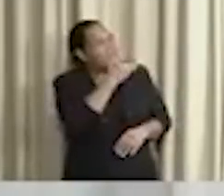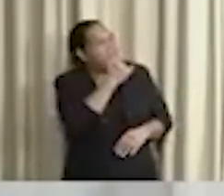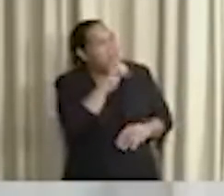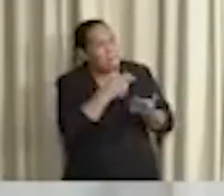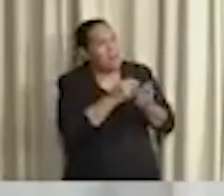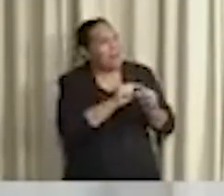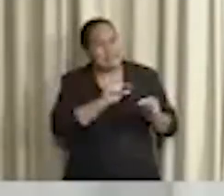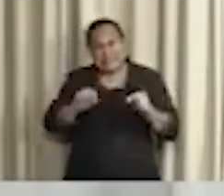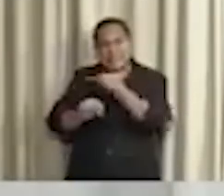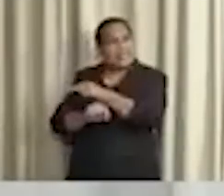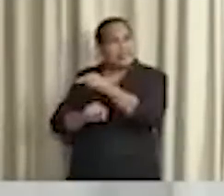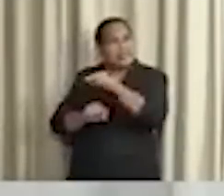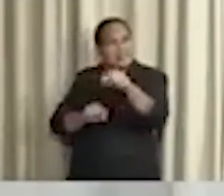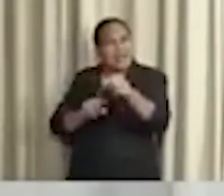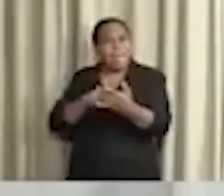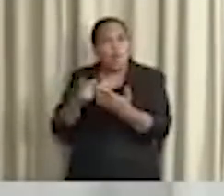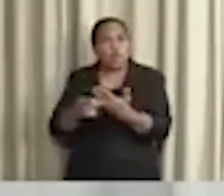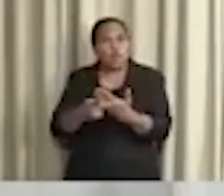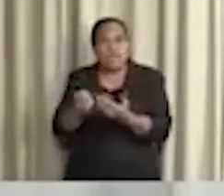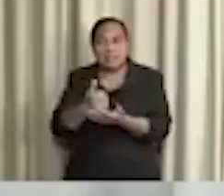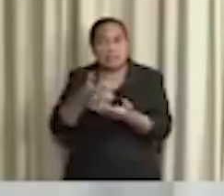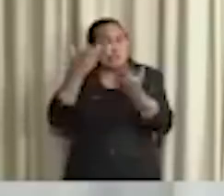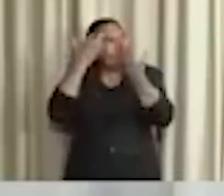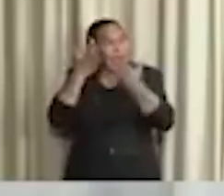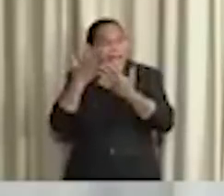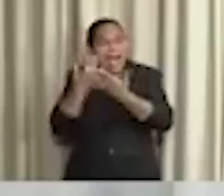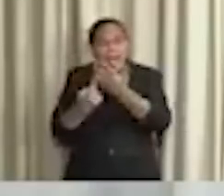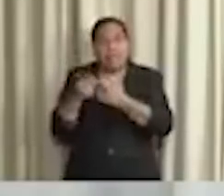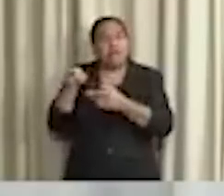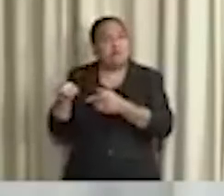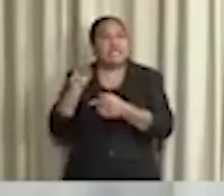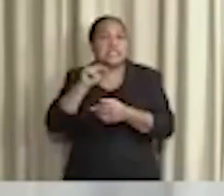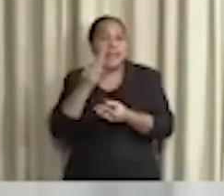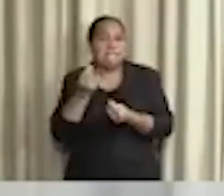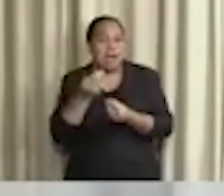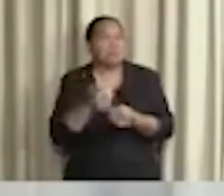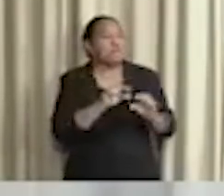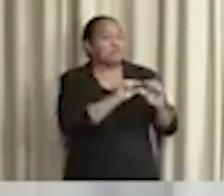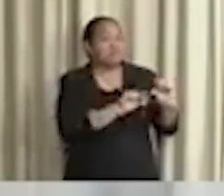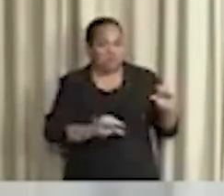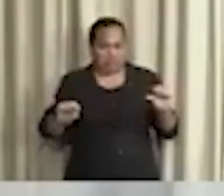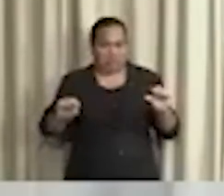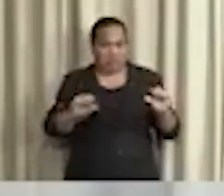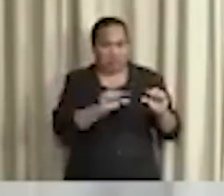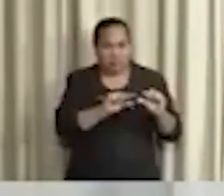fund these unbudgeted or unforeseen commitments, commonly known as additional